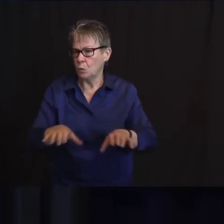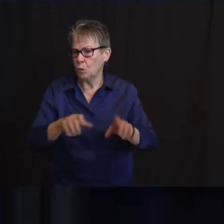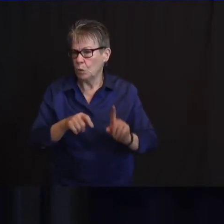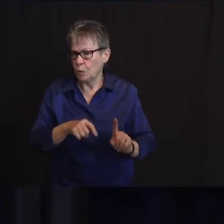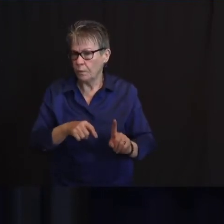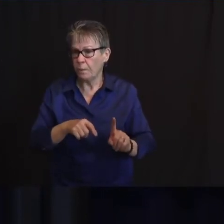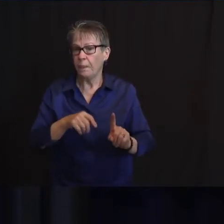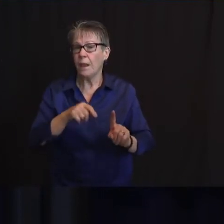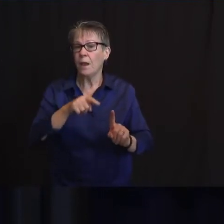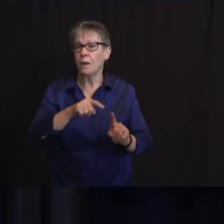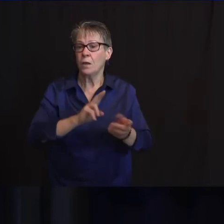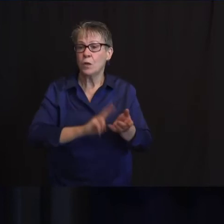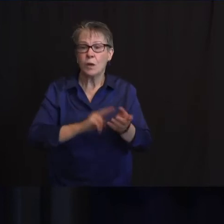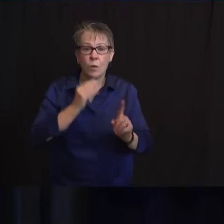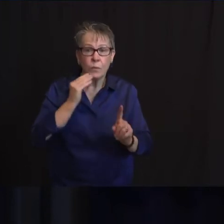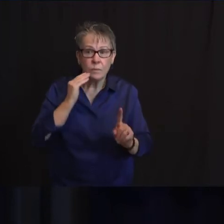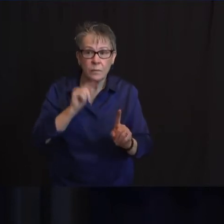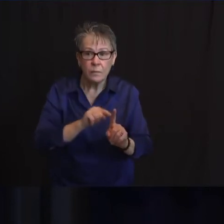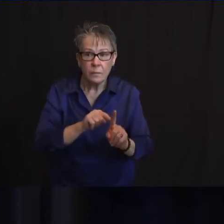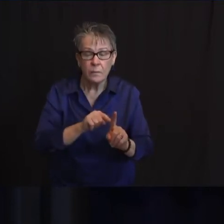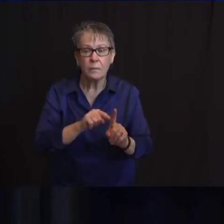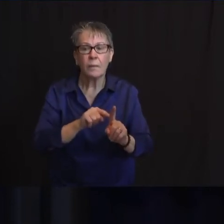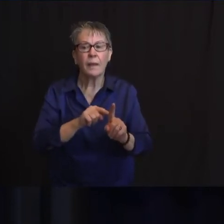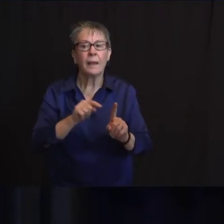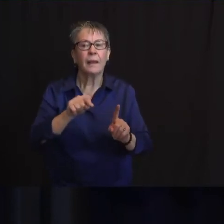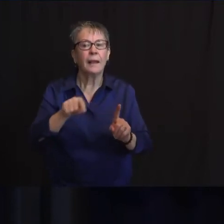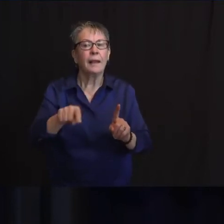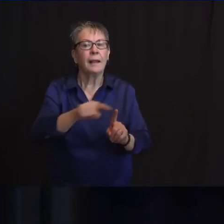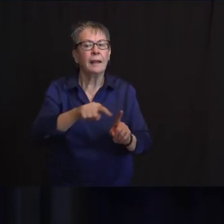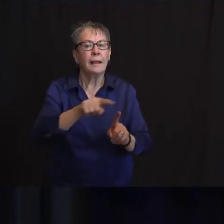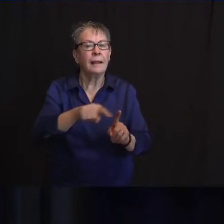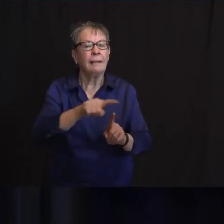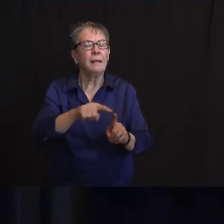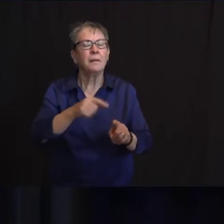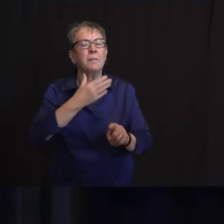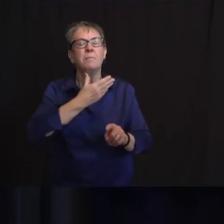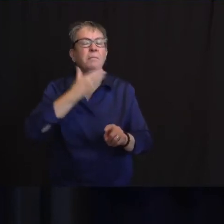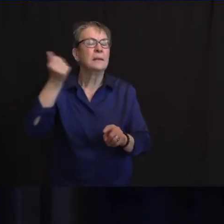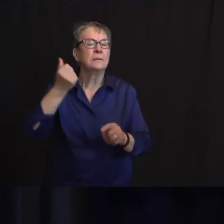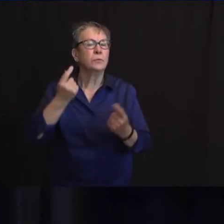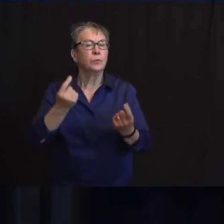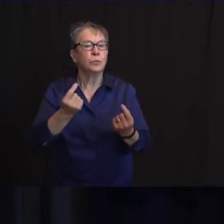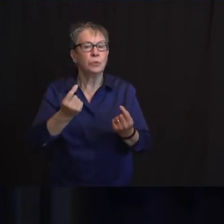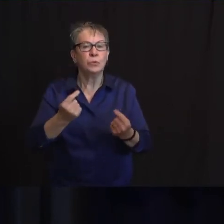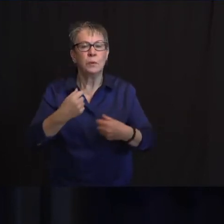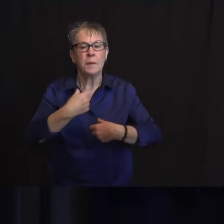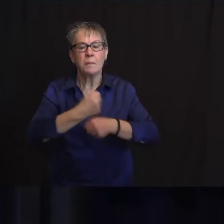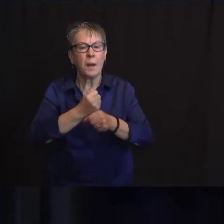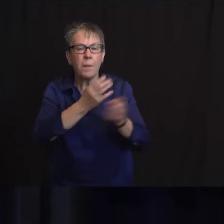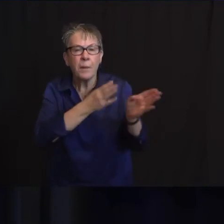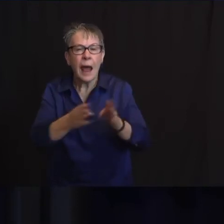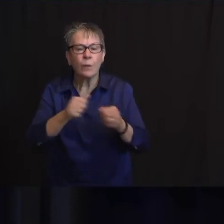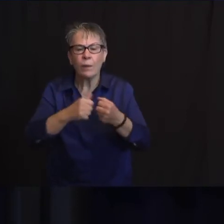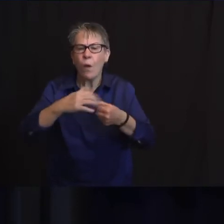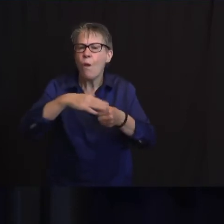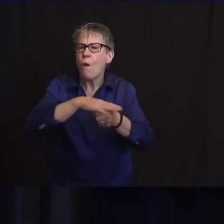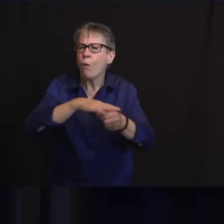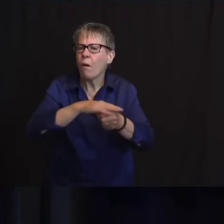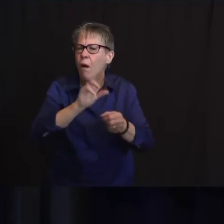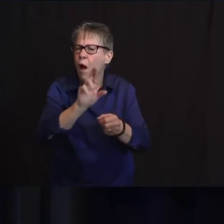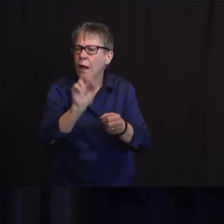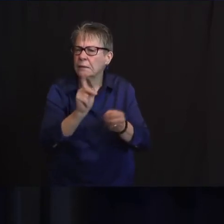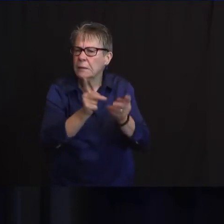to make an arrangement with their local pharmacy that has been servicing them for years. But we